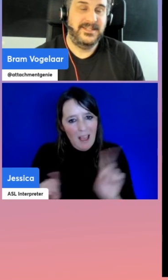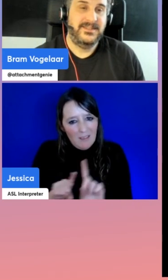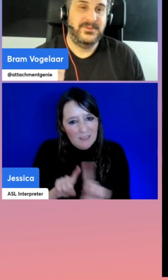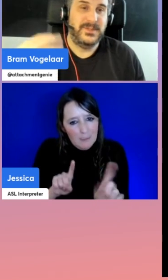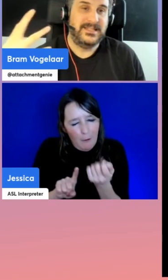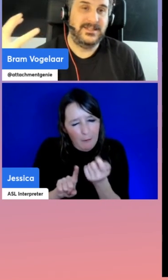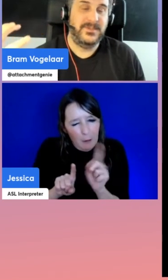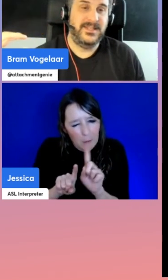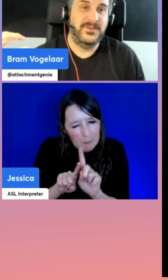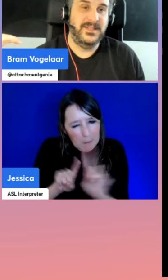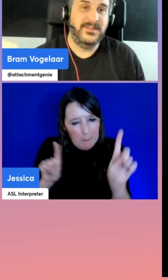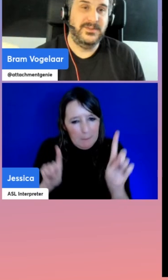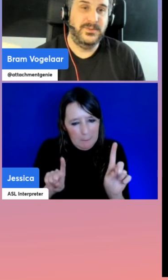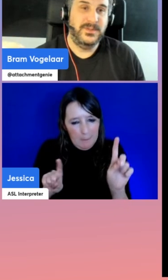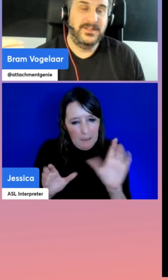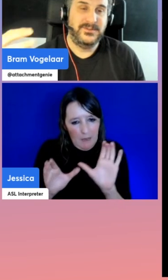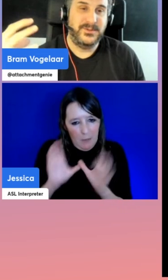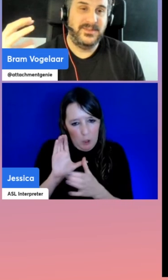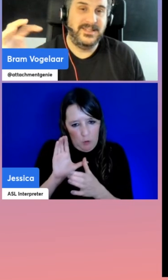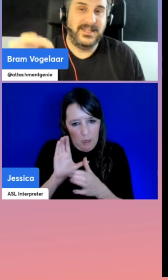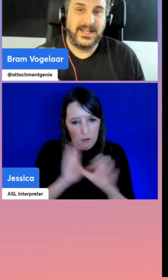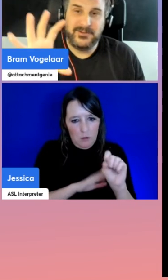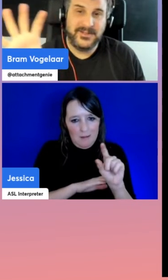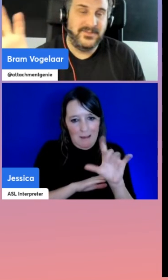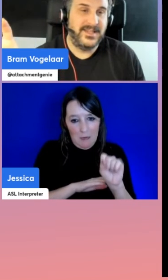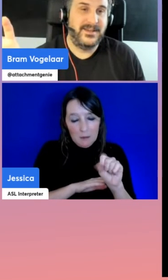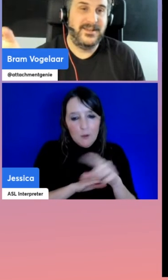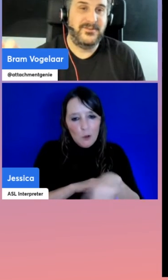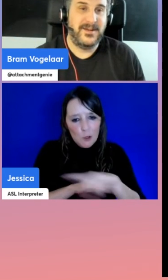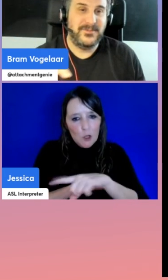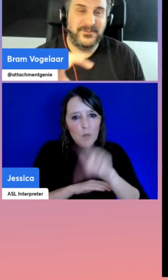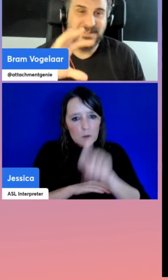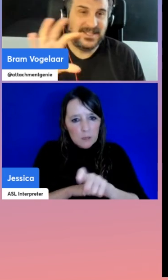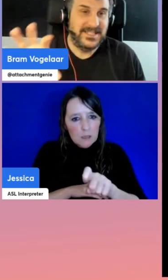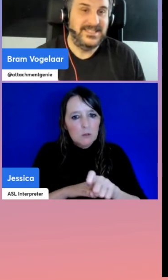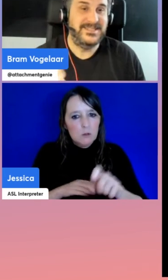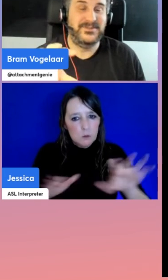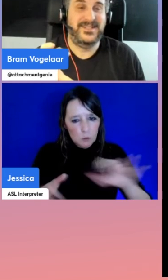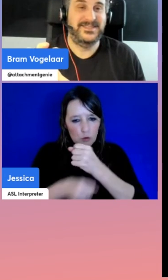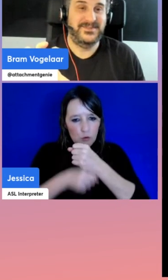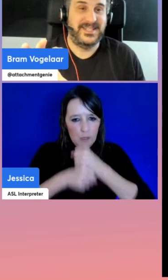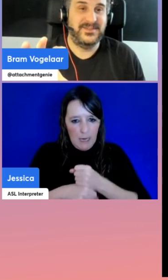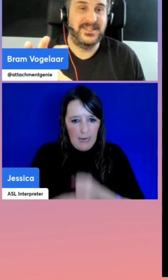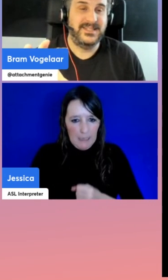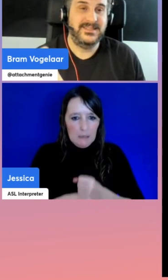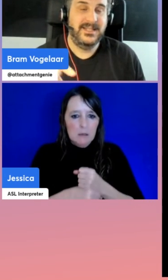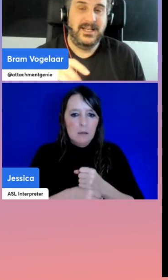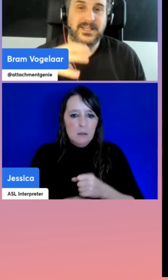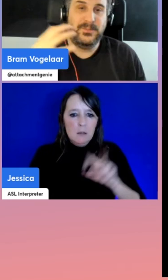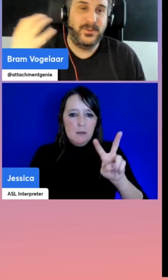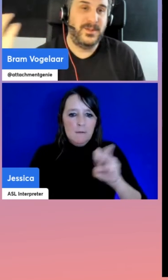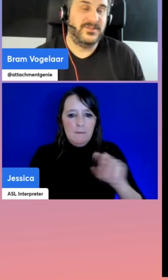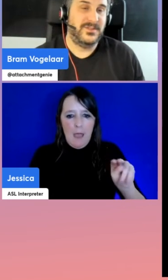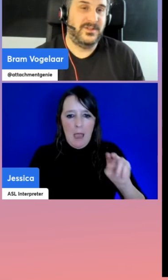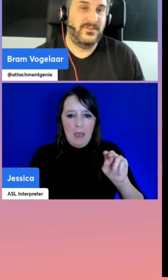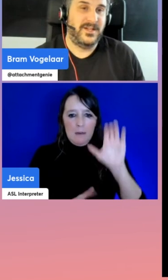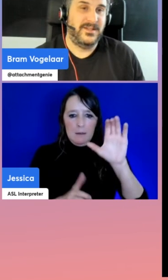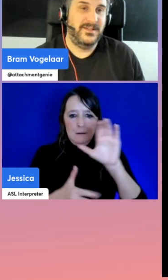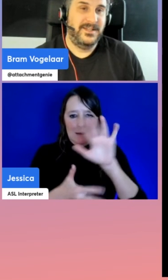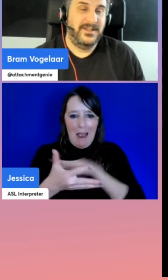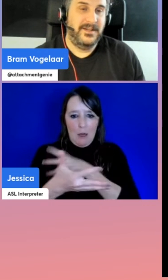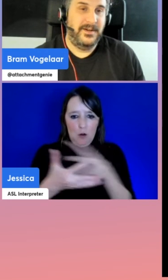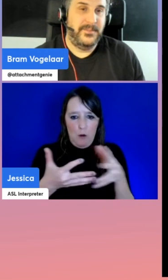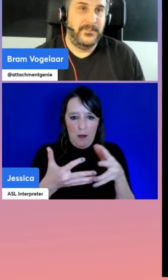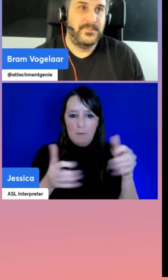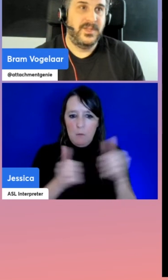settings. So that's something you need to create a Venn diagram with the least offensive set of things. You're probably also going to